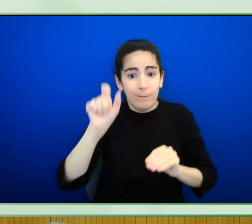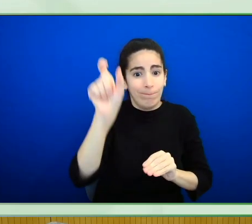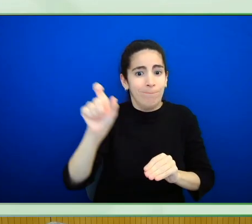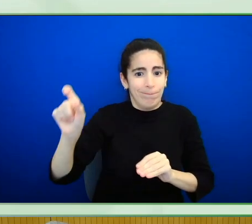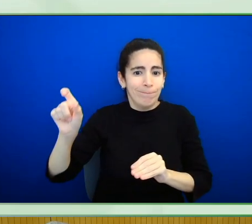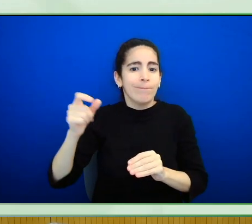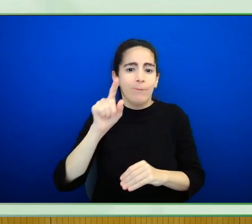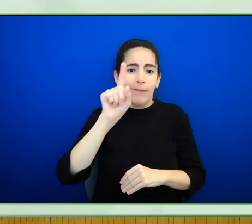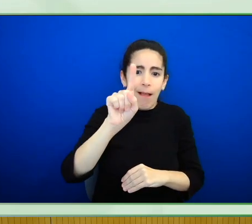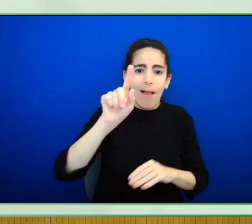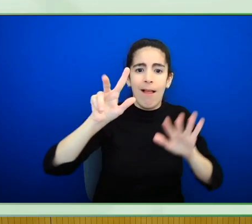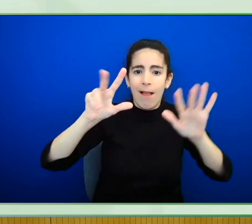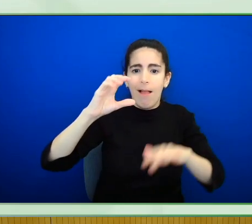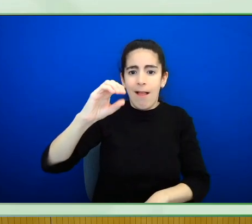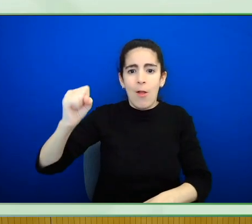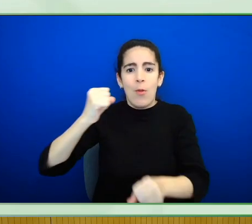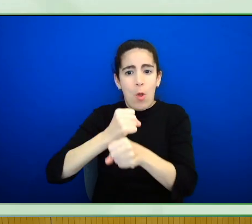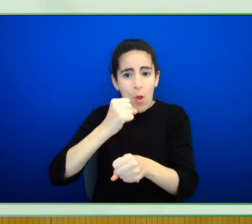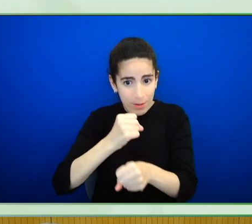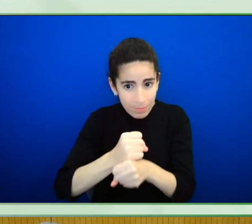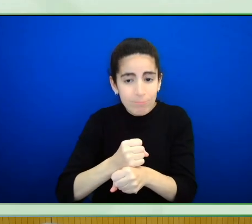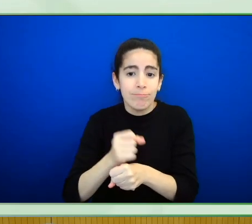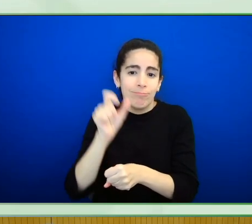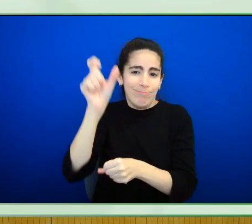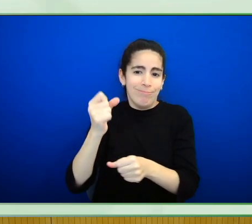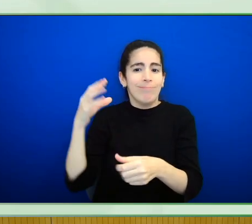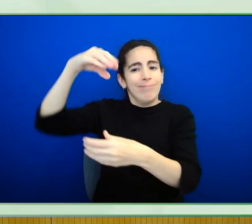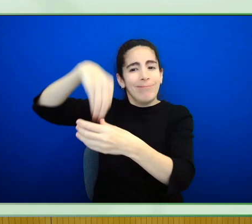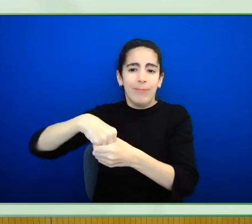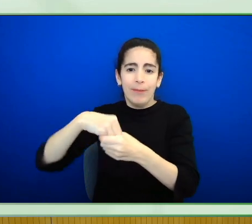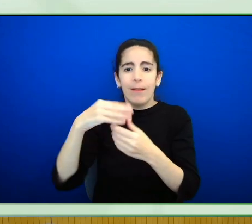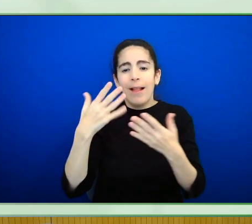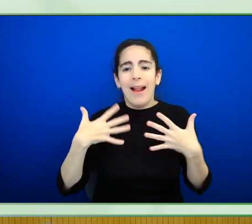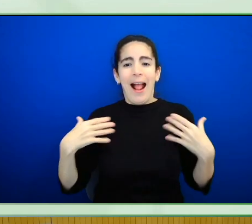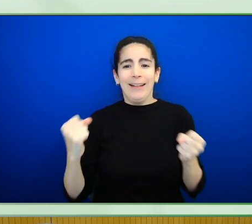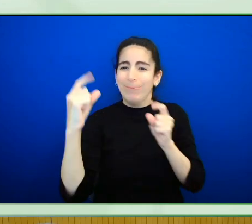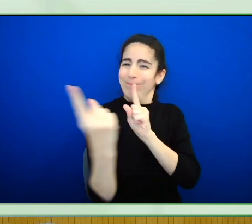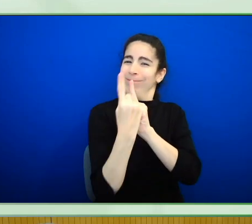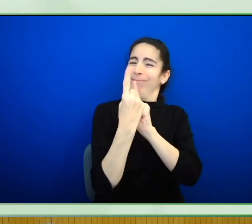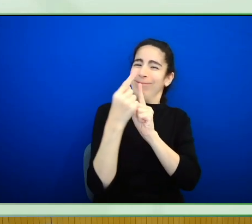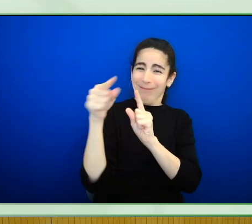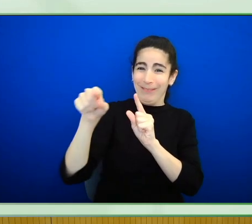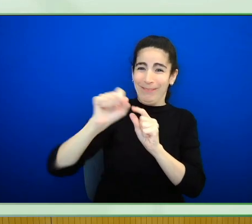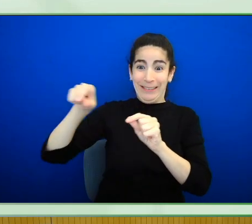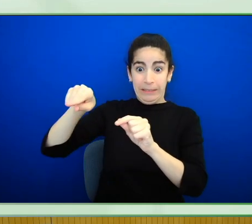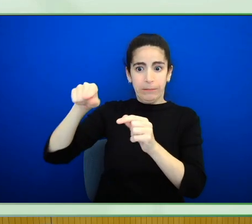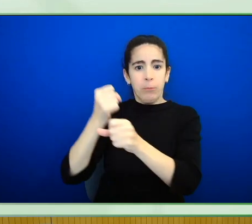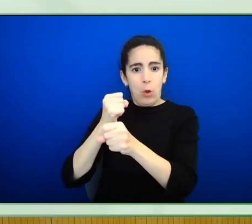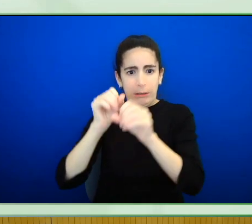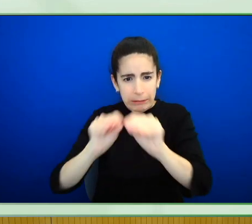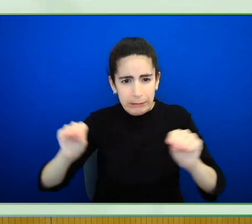we have linked about more than 380 facilities, right from the basic health unit, rural health